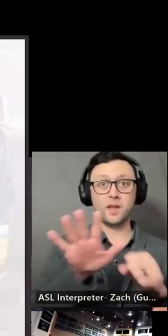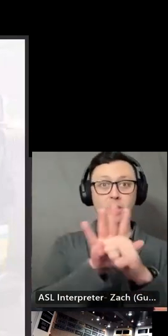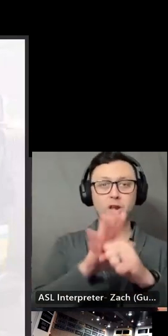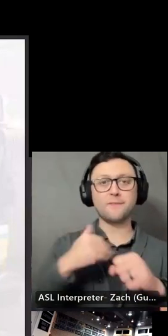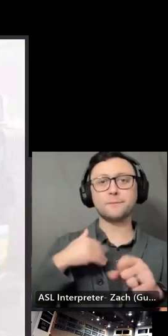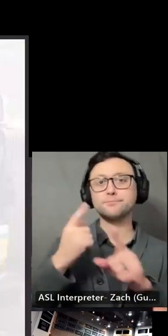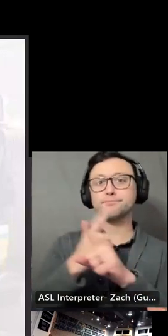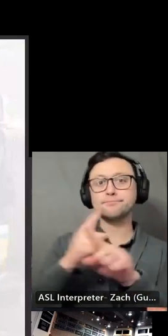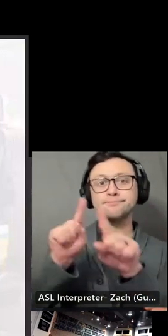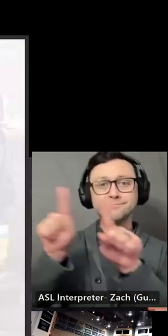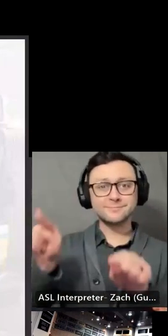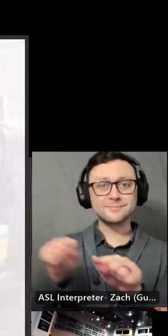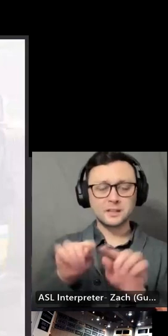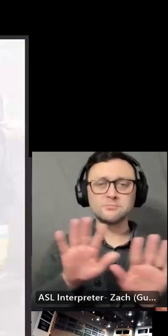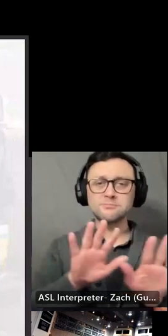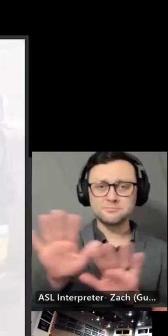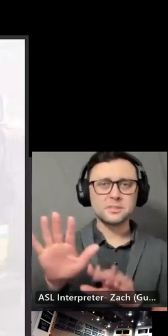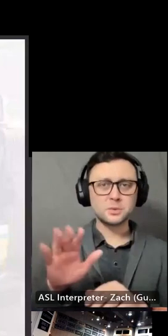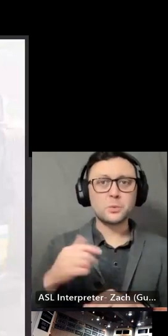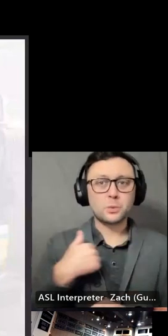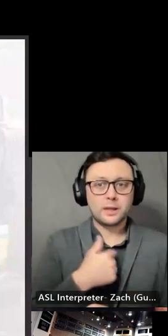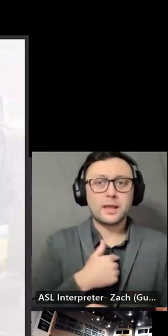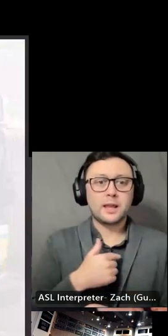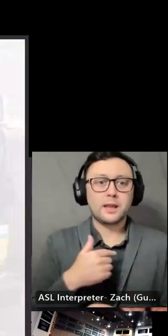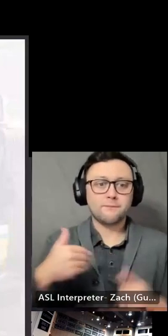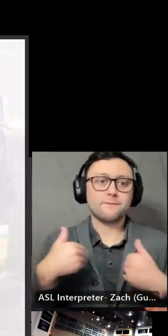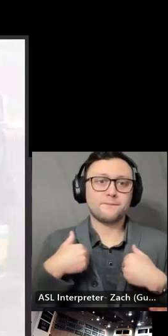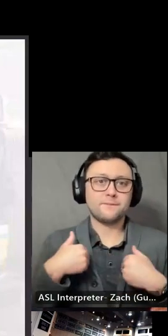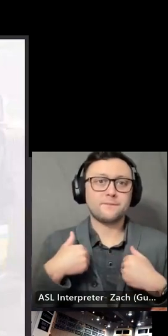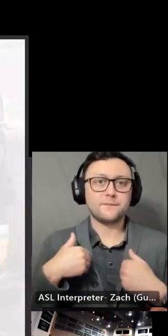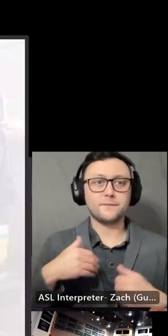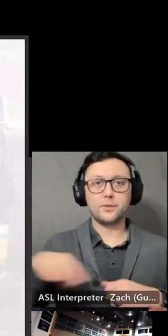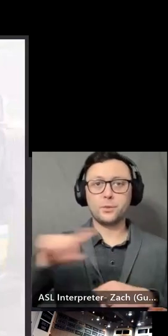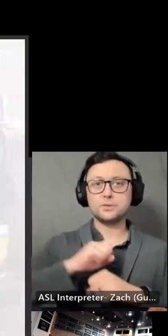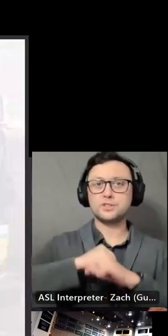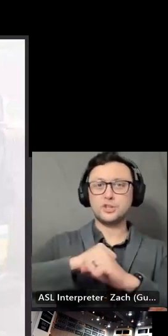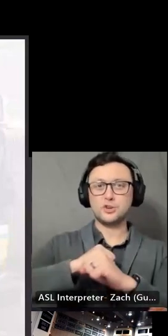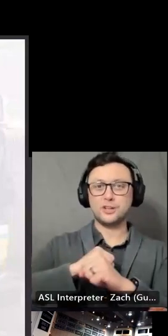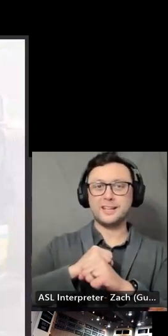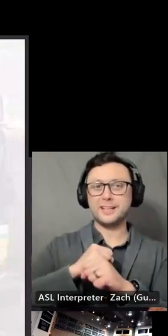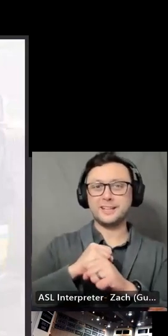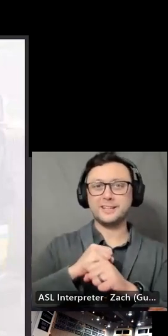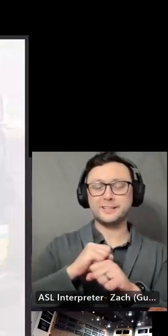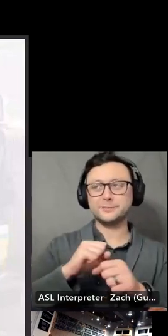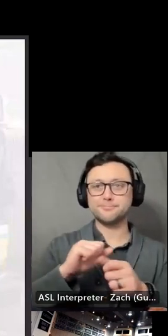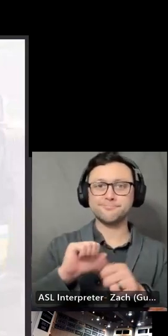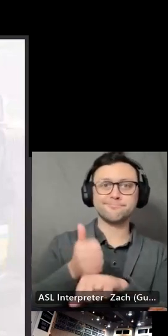that crossing site. So I'll just keep it brief though.